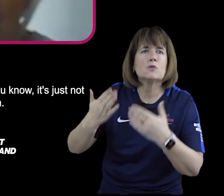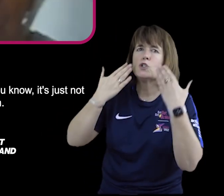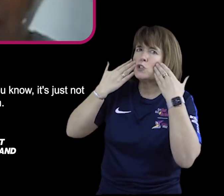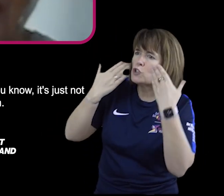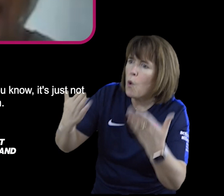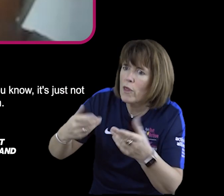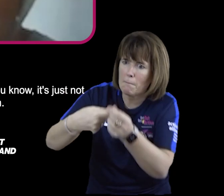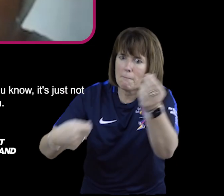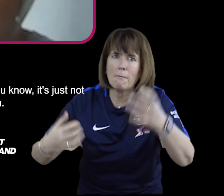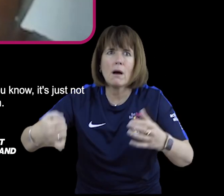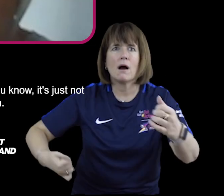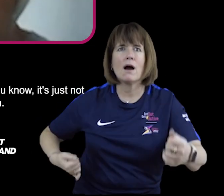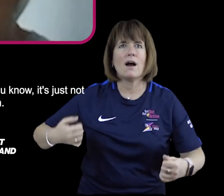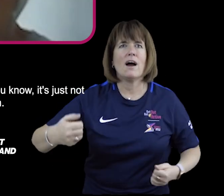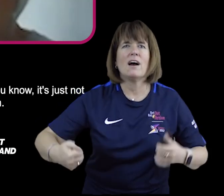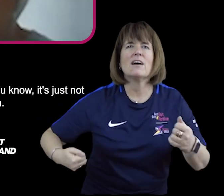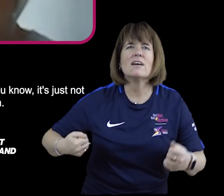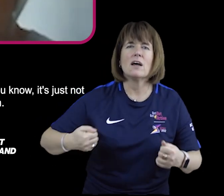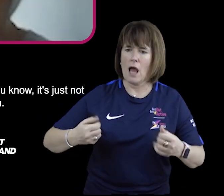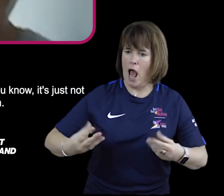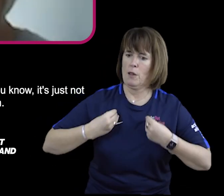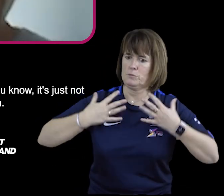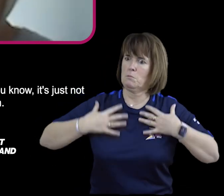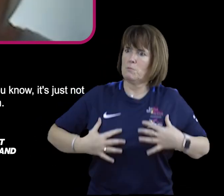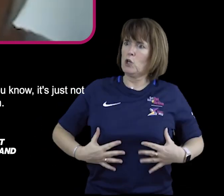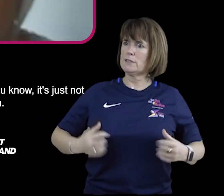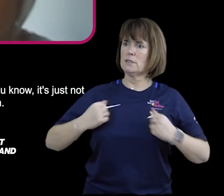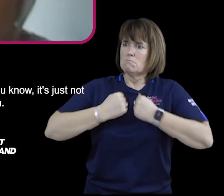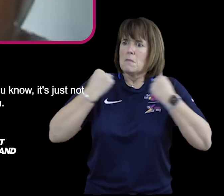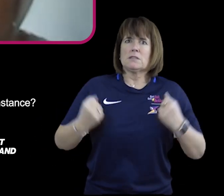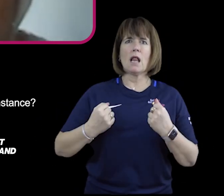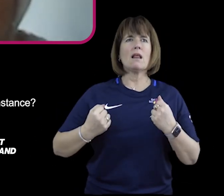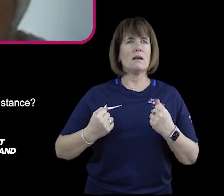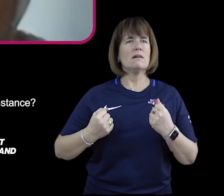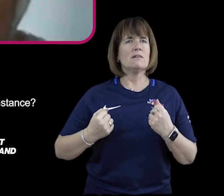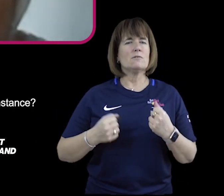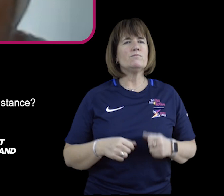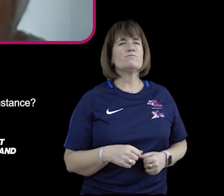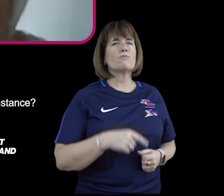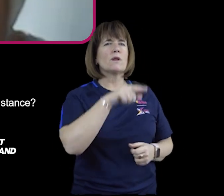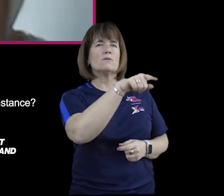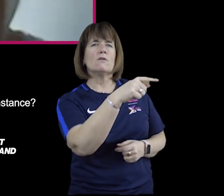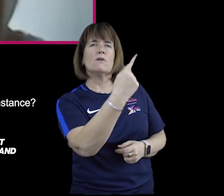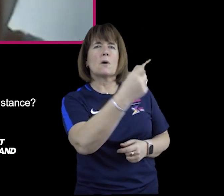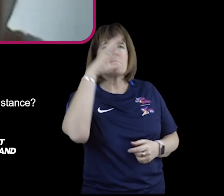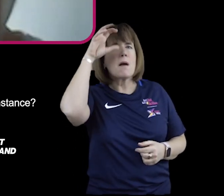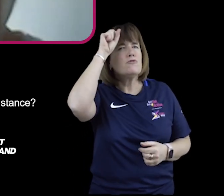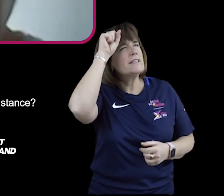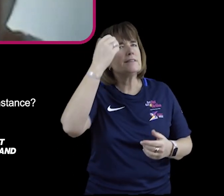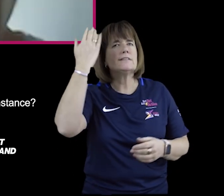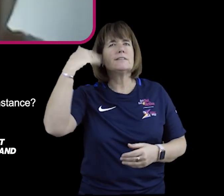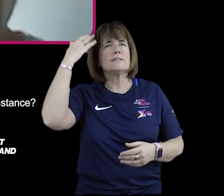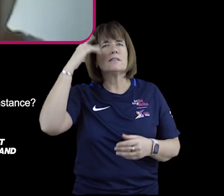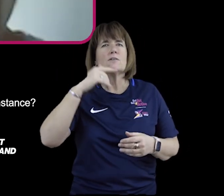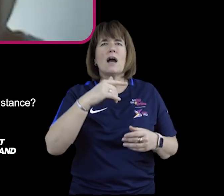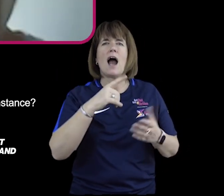convincing them, it's showing them and what it does for you, and what it can do for them. Catherine, what were your memories